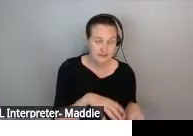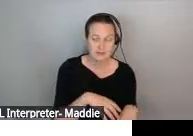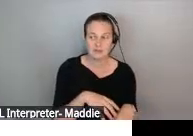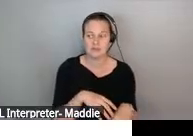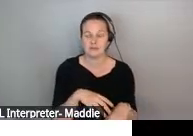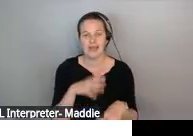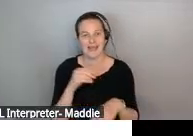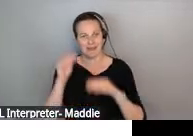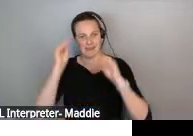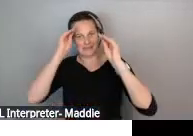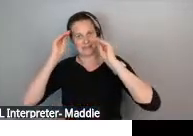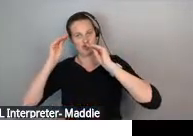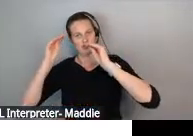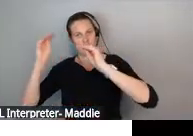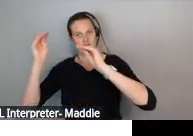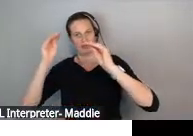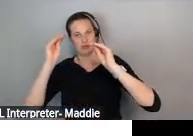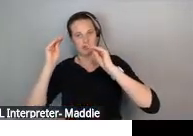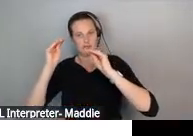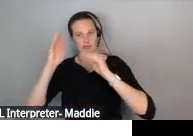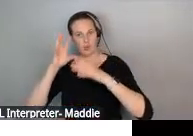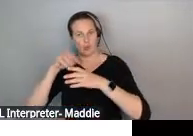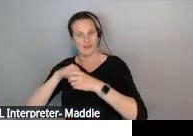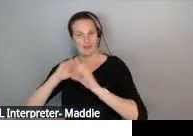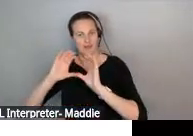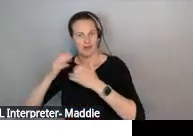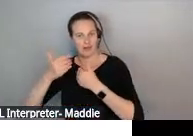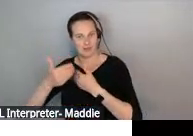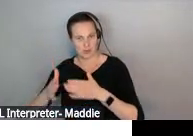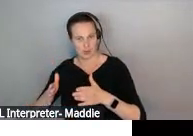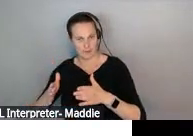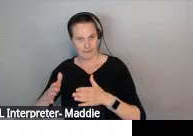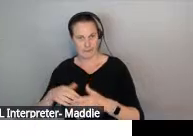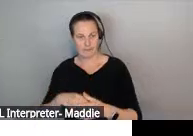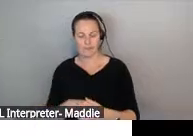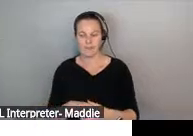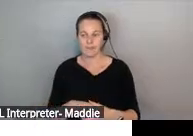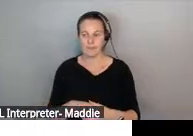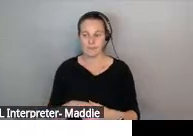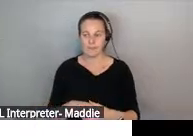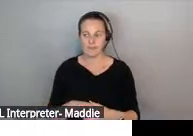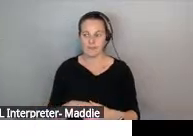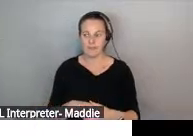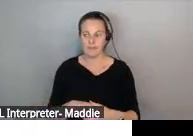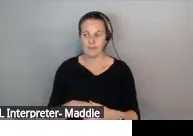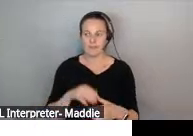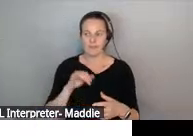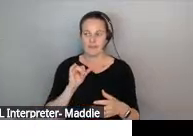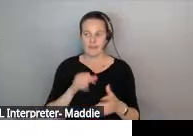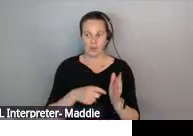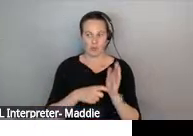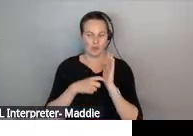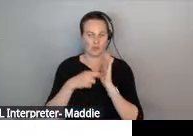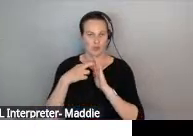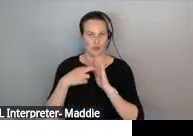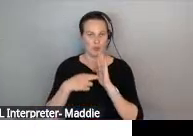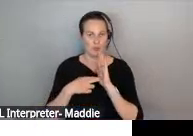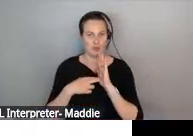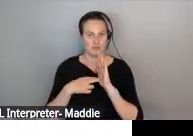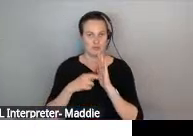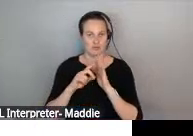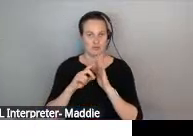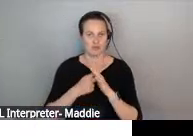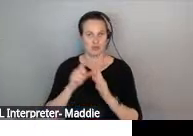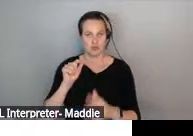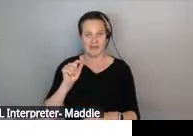instruction that's being provided in the classroom. And these rules begin to go into effect in 2026,